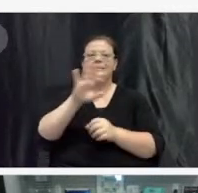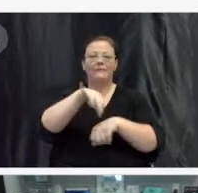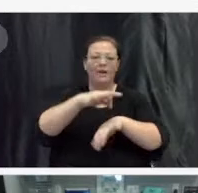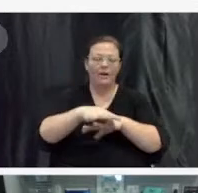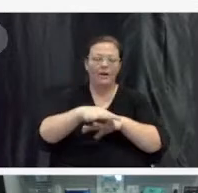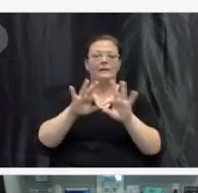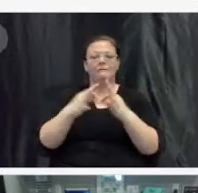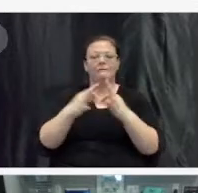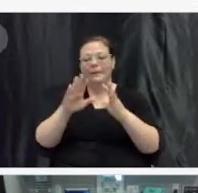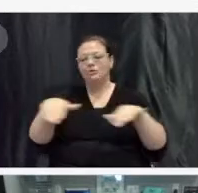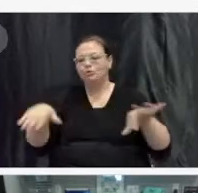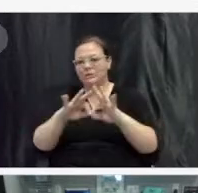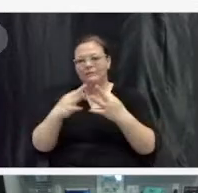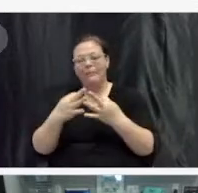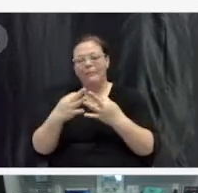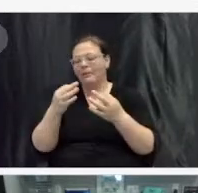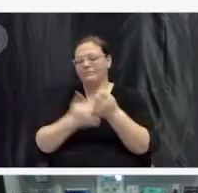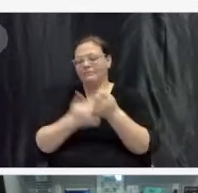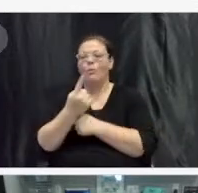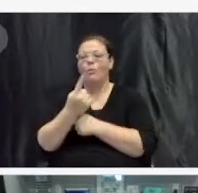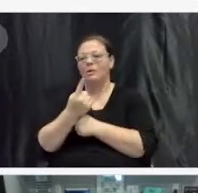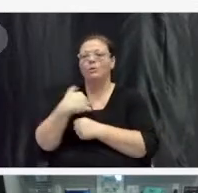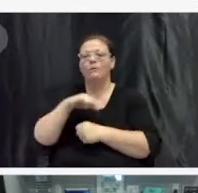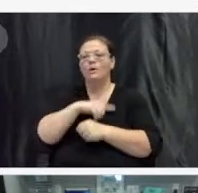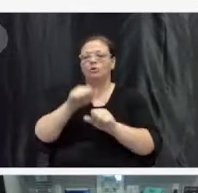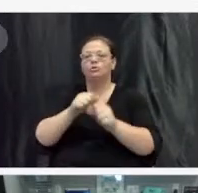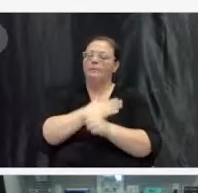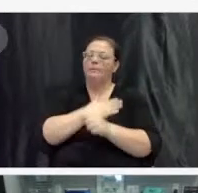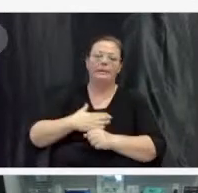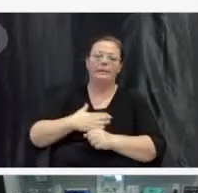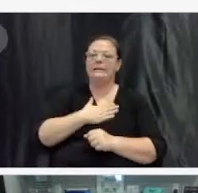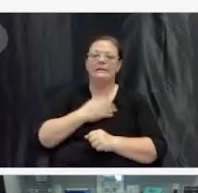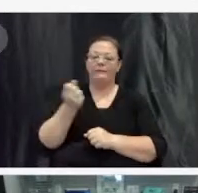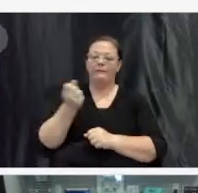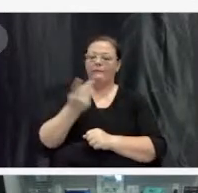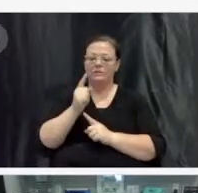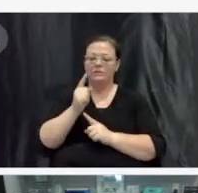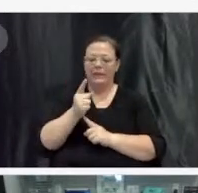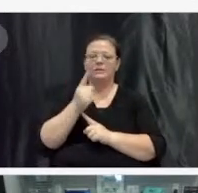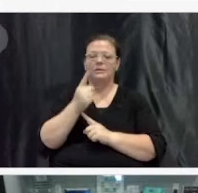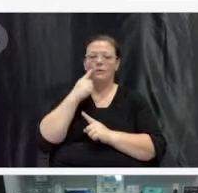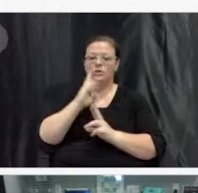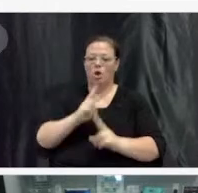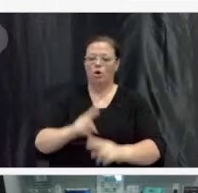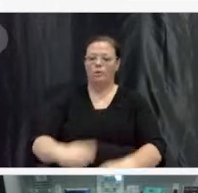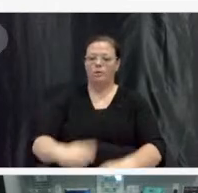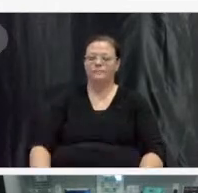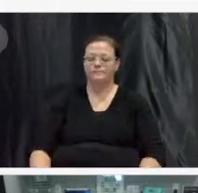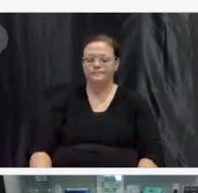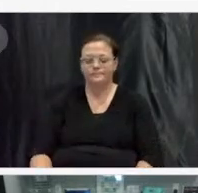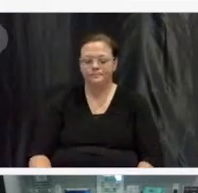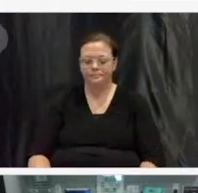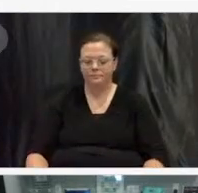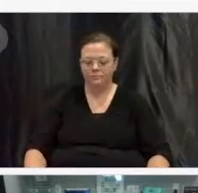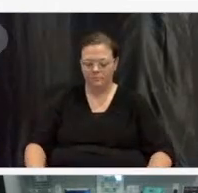his family, and everyone. So if we can just please just take a few seconds for his honor.